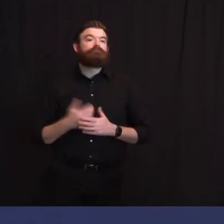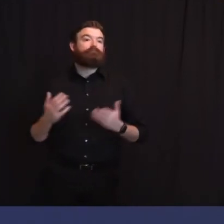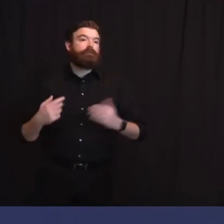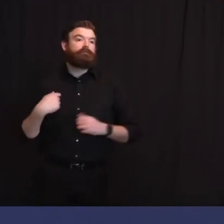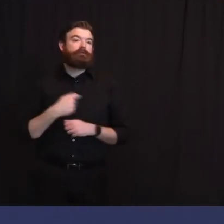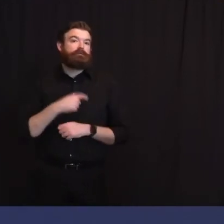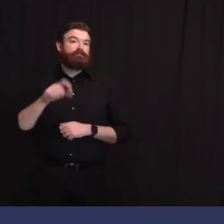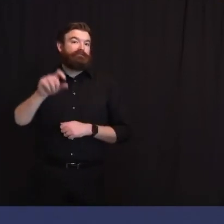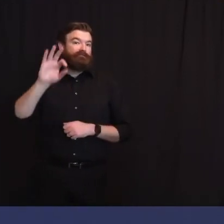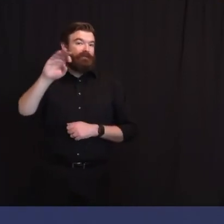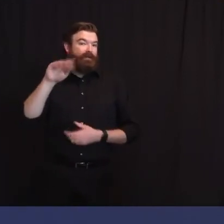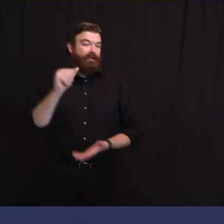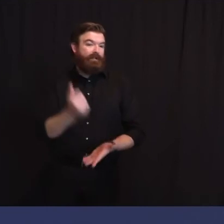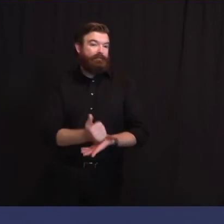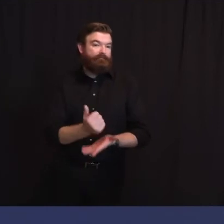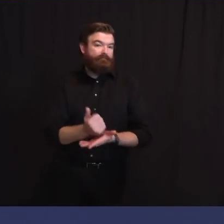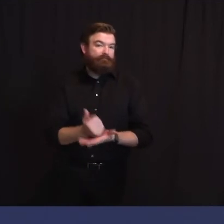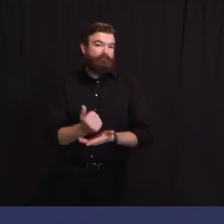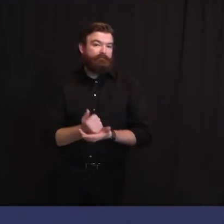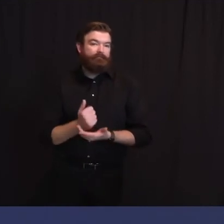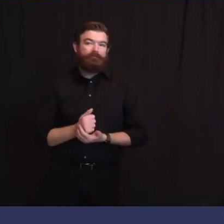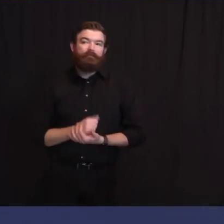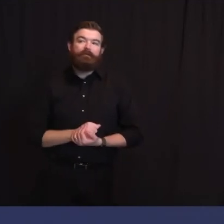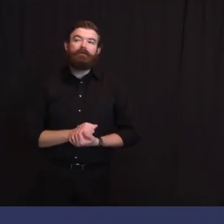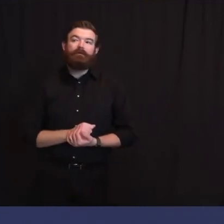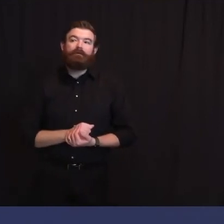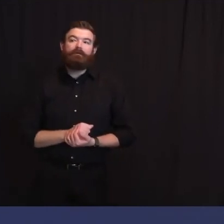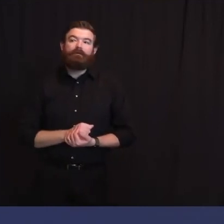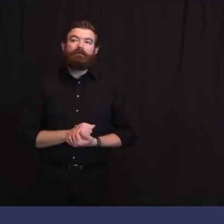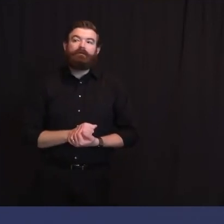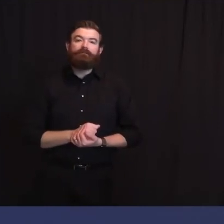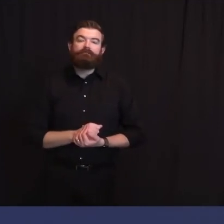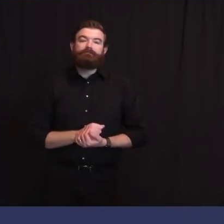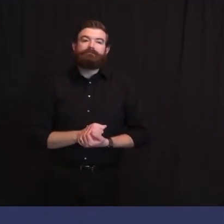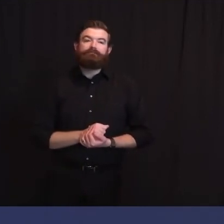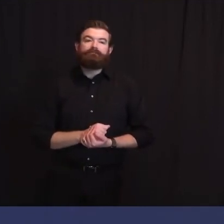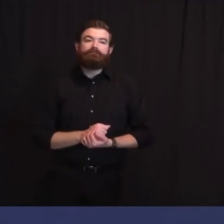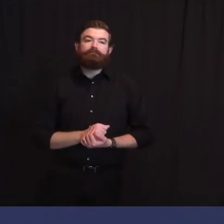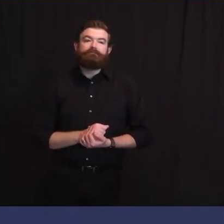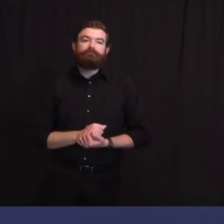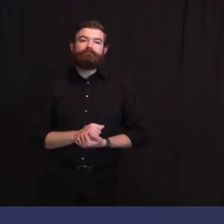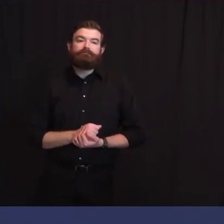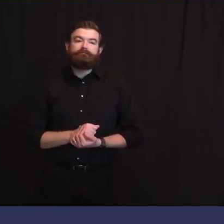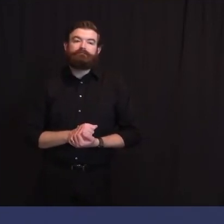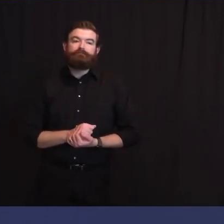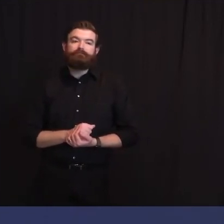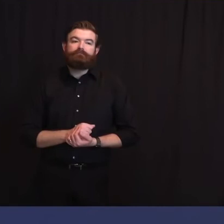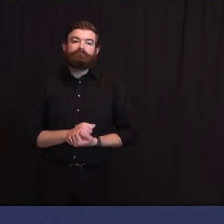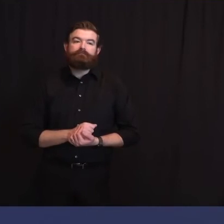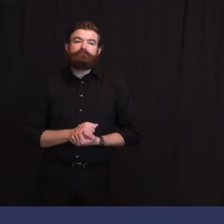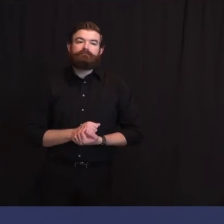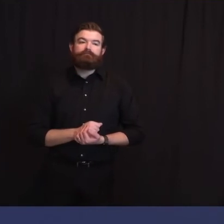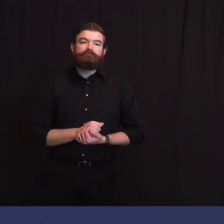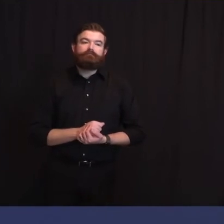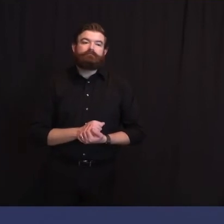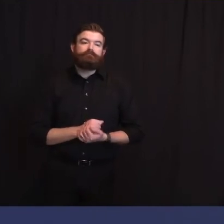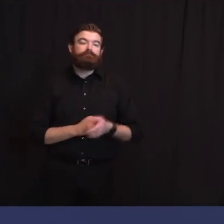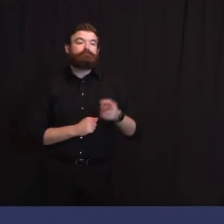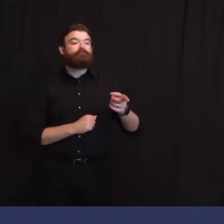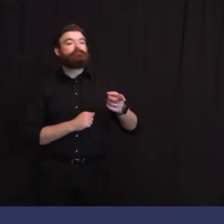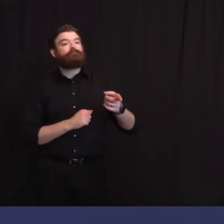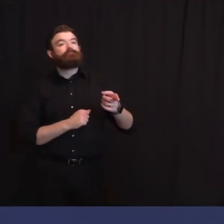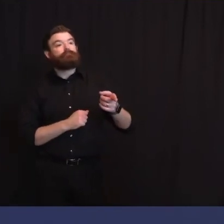in today without doses or no locations, we're thankful for it. They've been extraordinary partners. That doesn't really